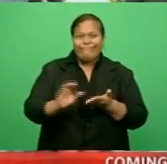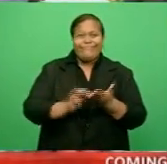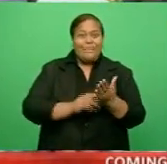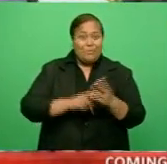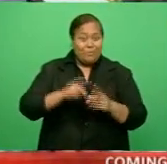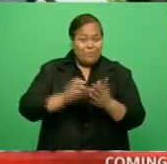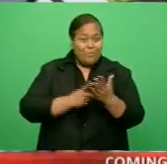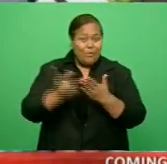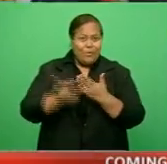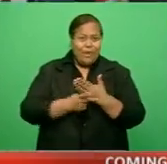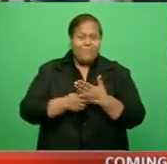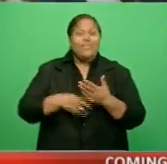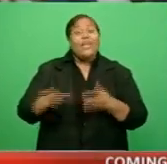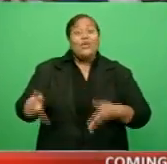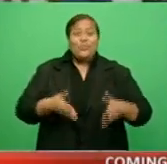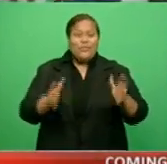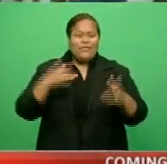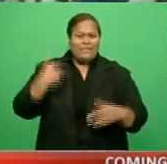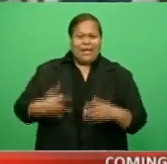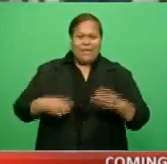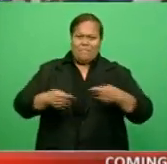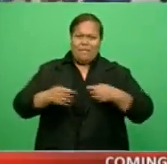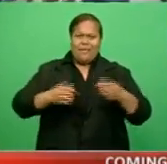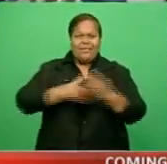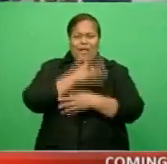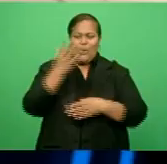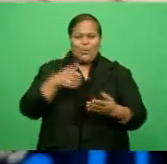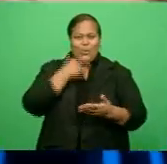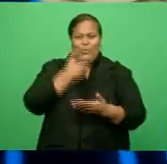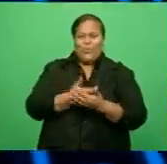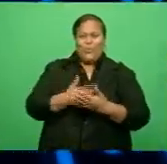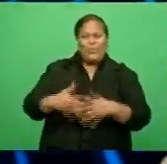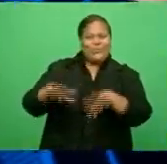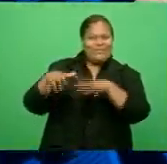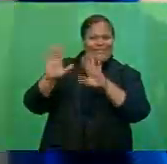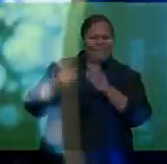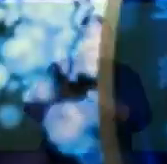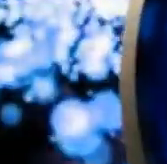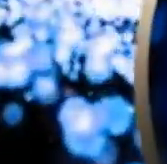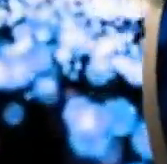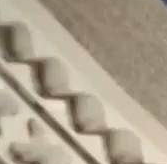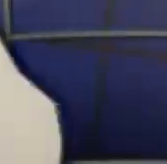Riverside Market Day receives overwhelming response.